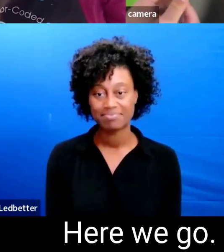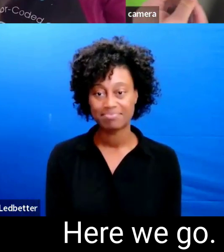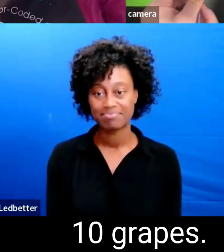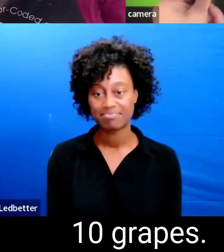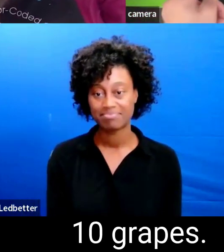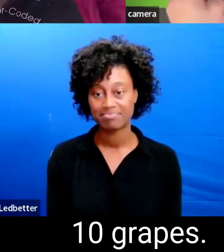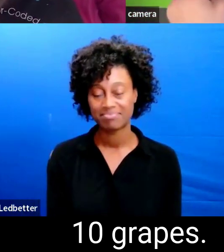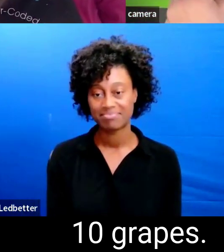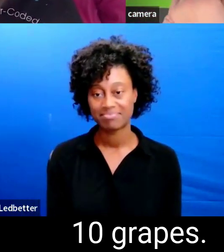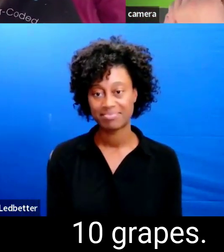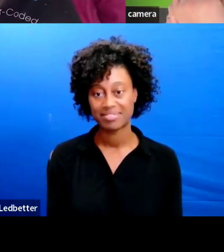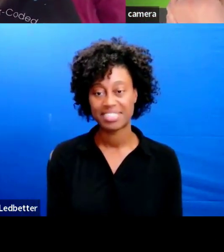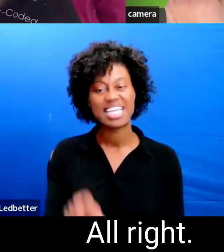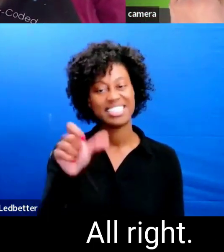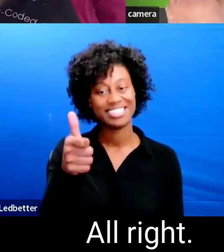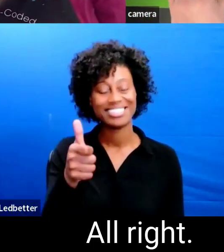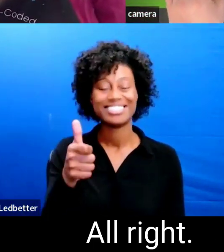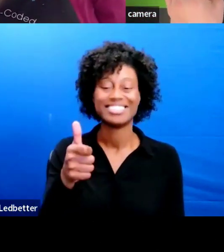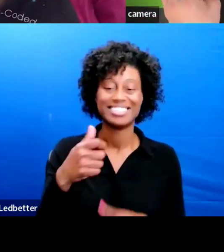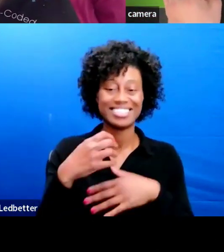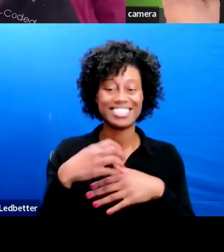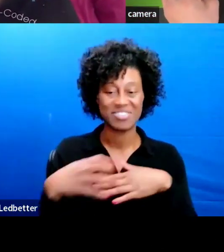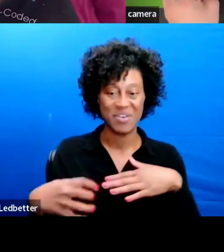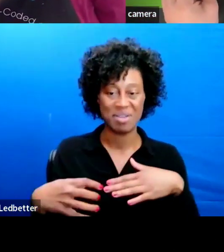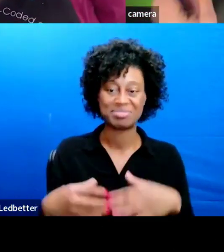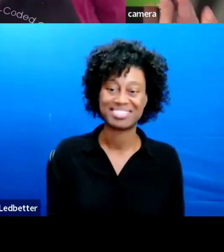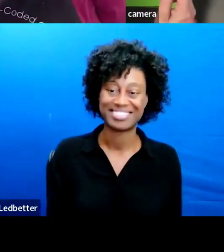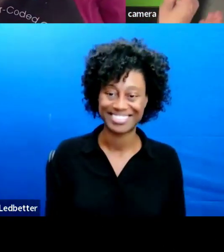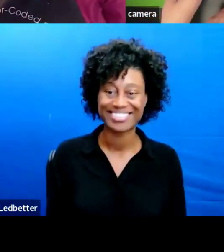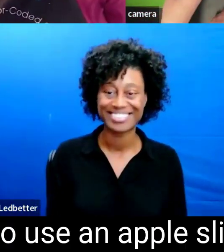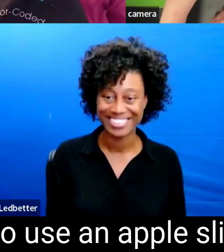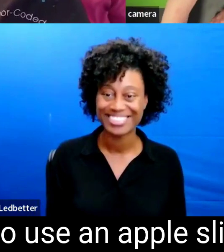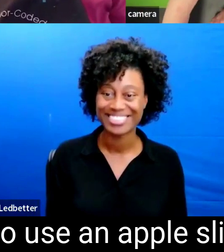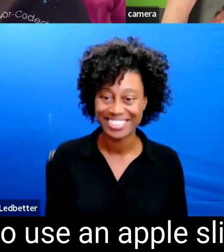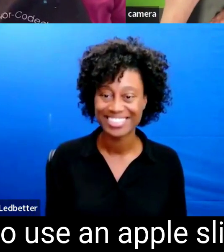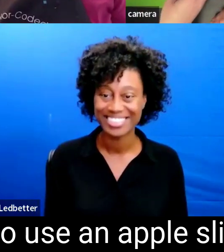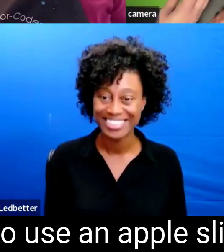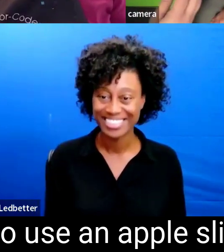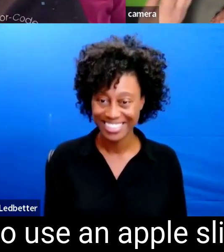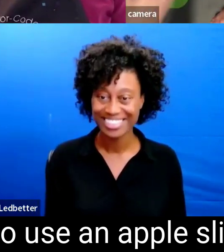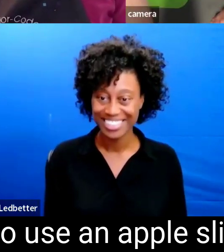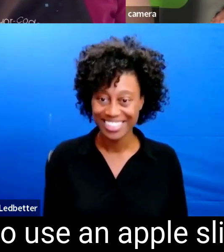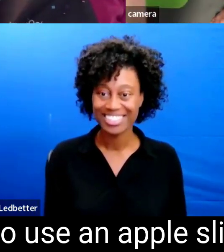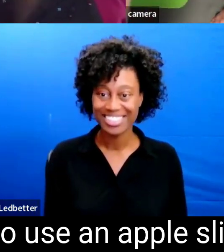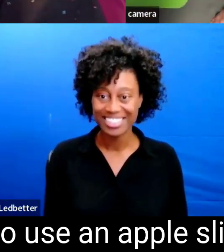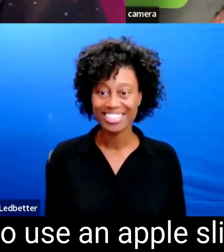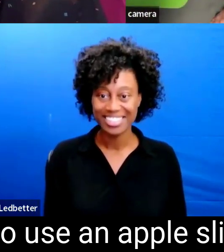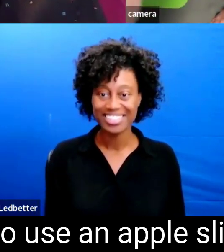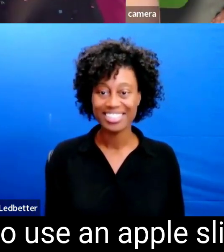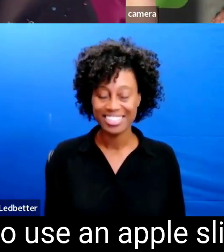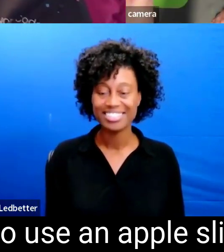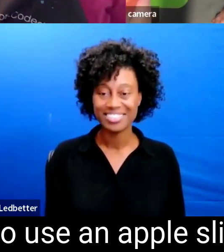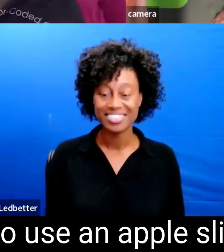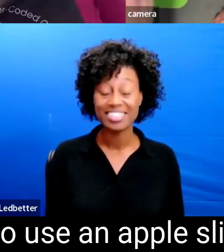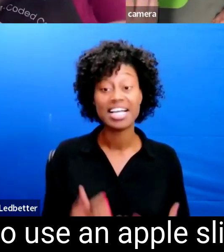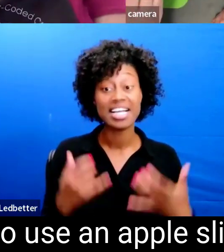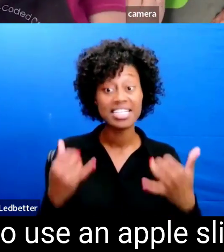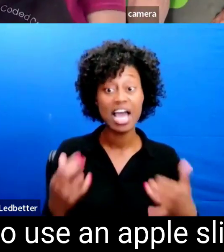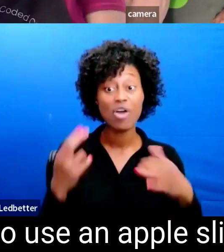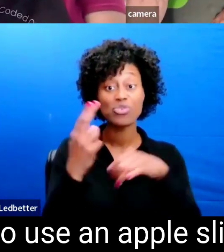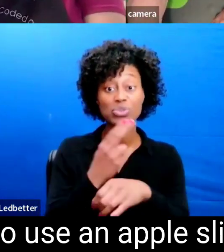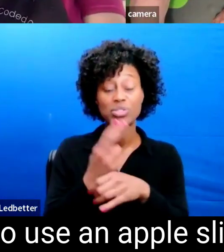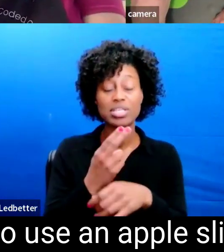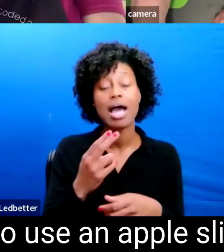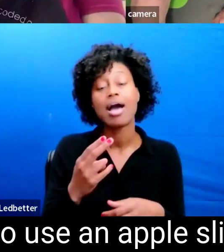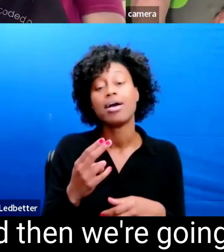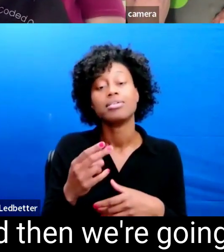There we go, 10 grapes. All right. Now we're going to use an apple slicer, and